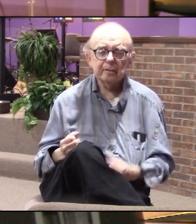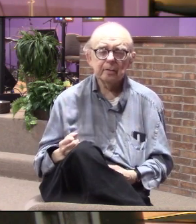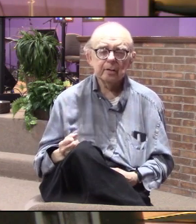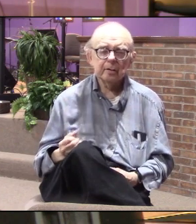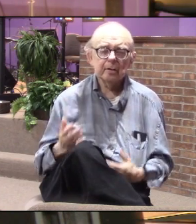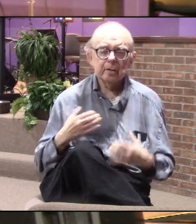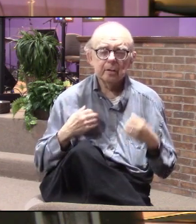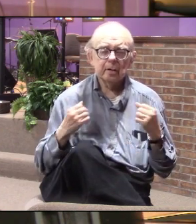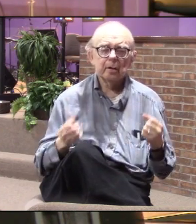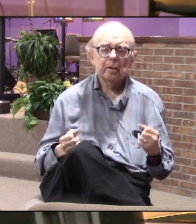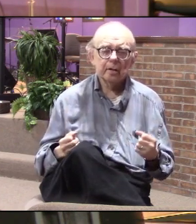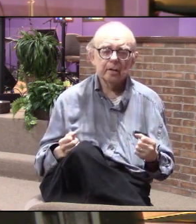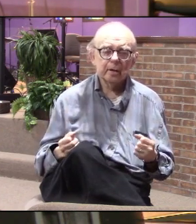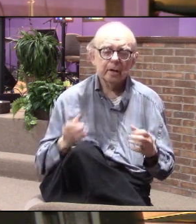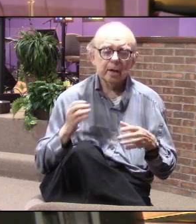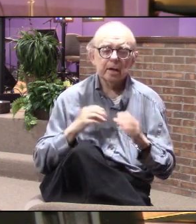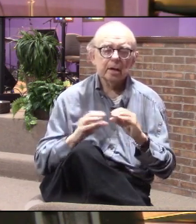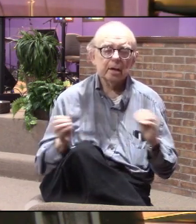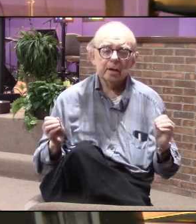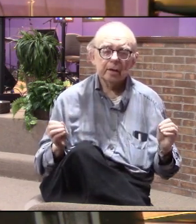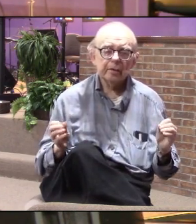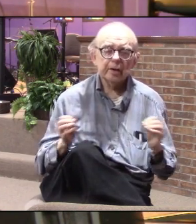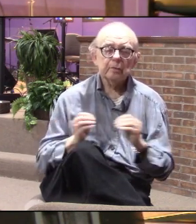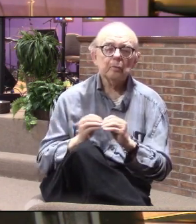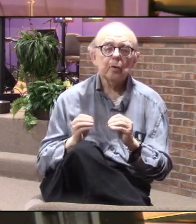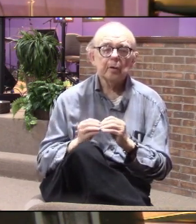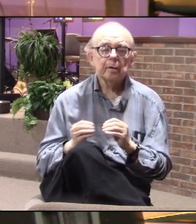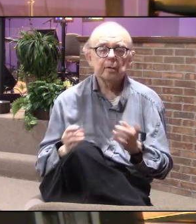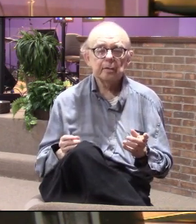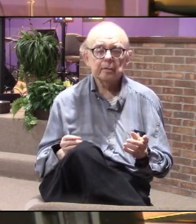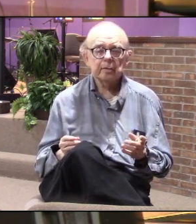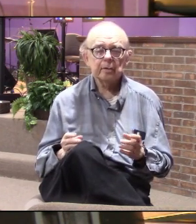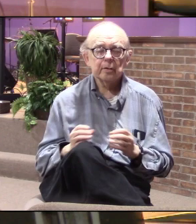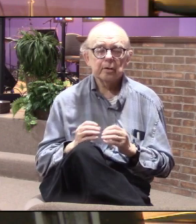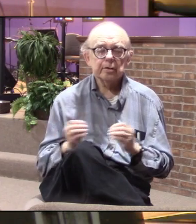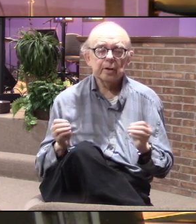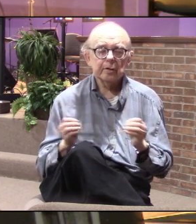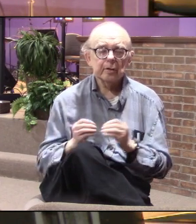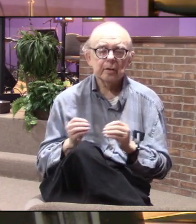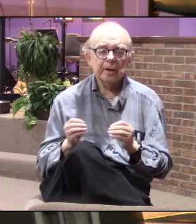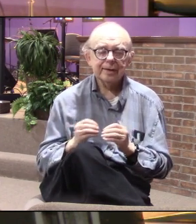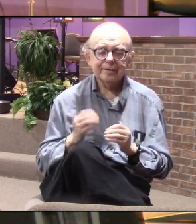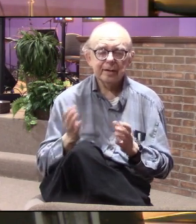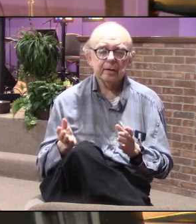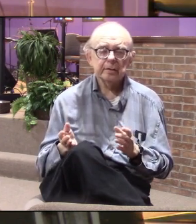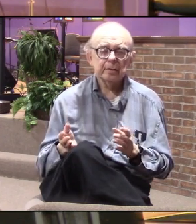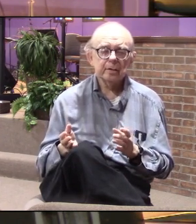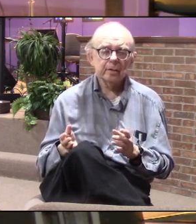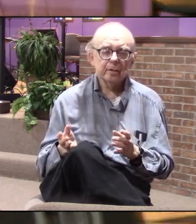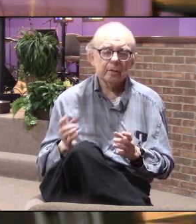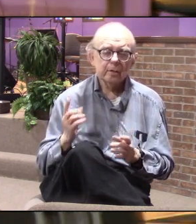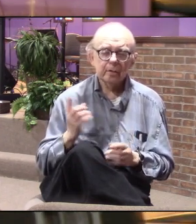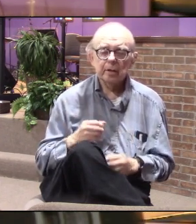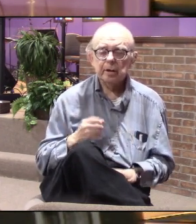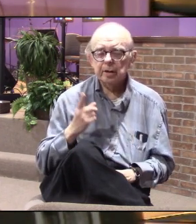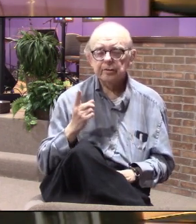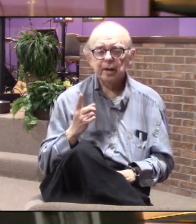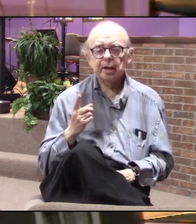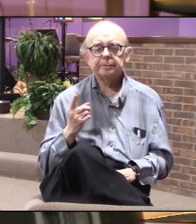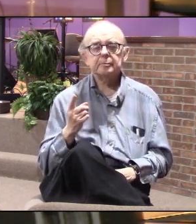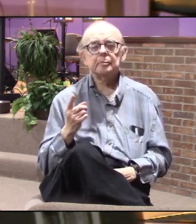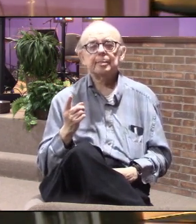My strength is in nothing else, and nothing else is there. And we need to